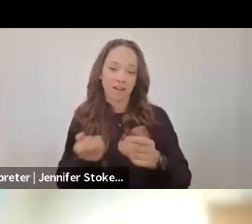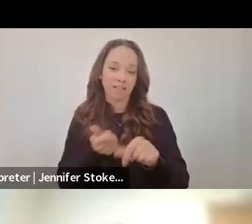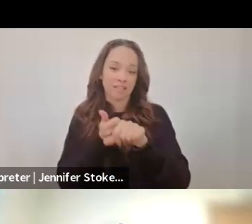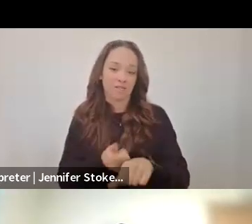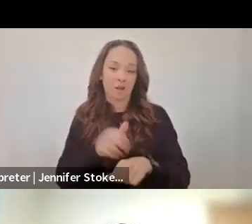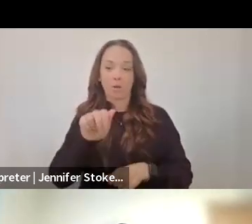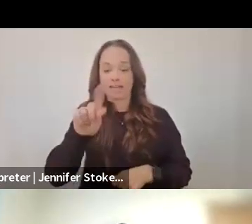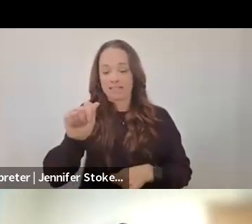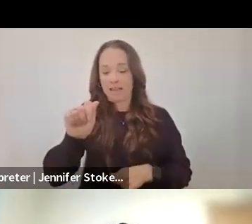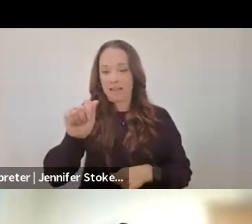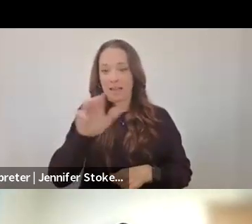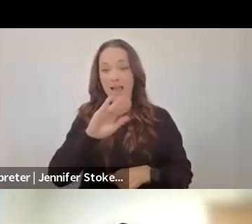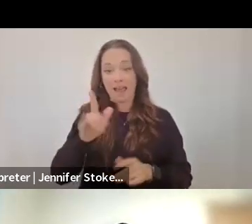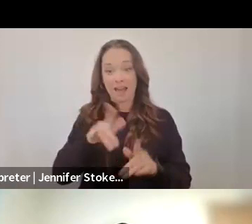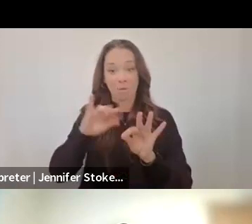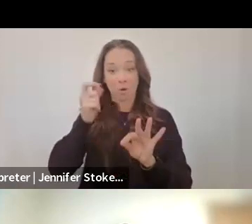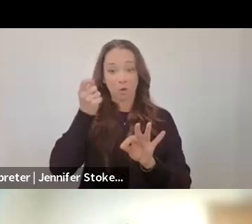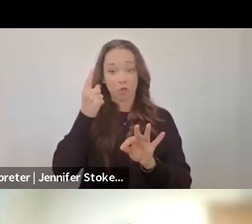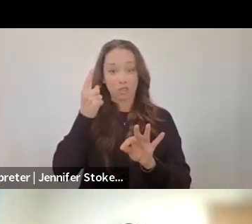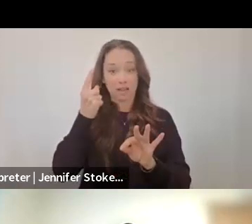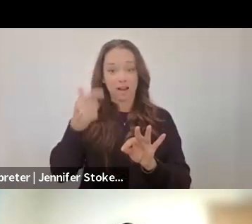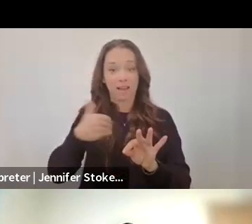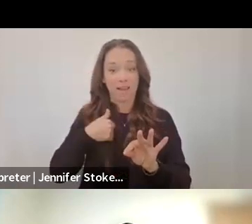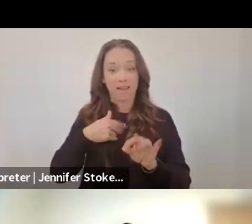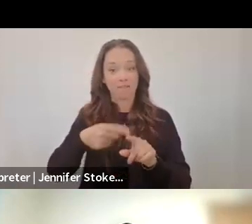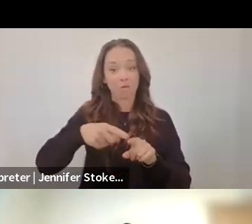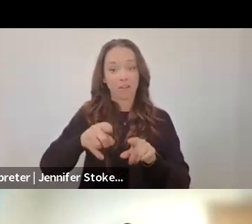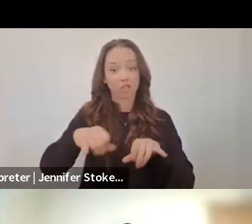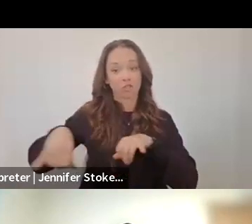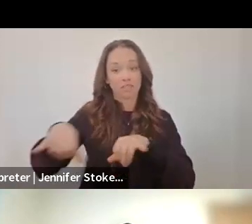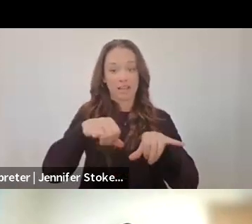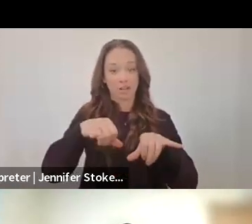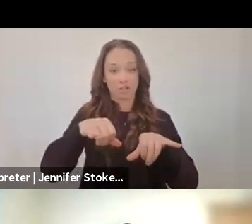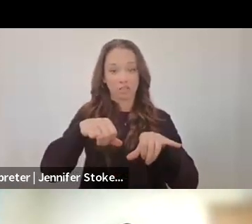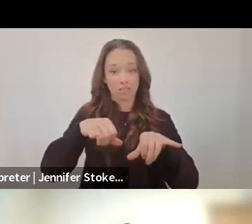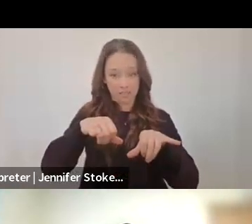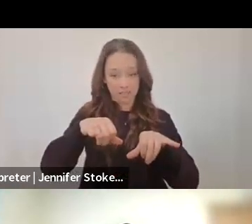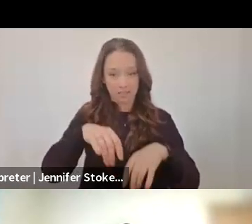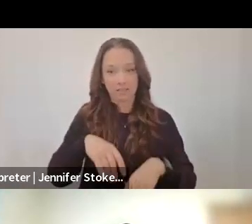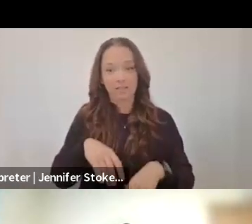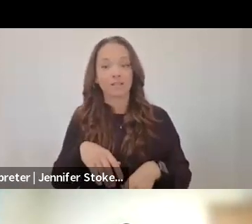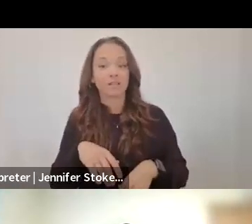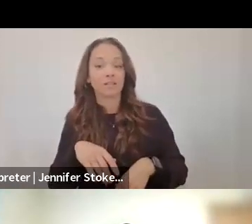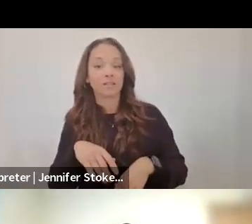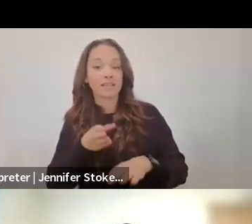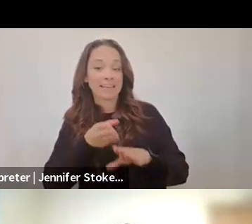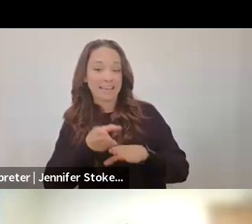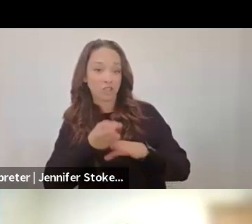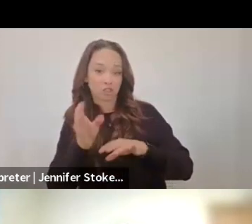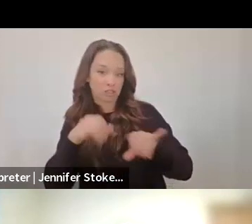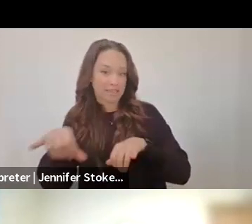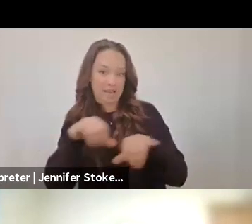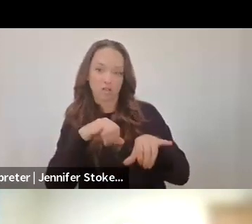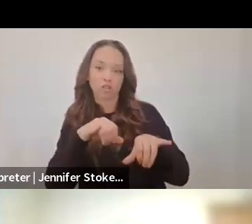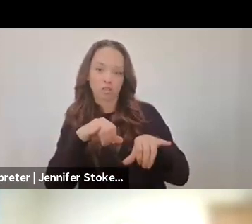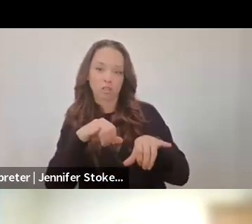to understand that there are professional standards, industry standards. The Joint Commission has standards about providing